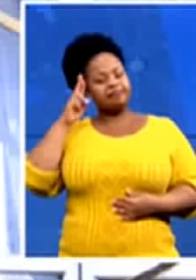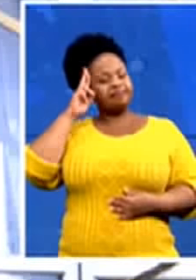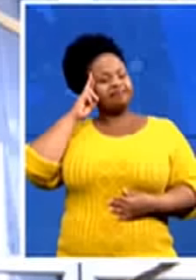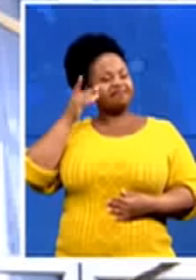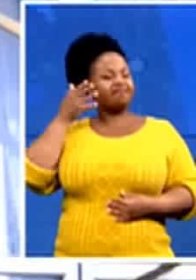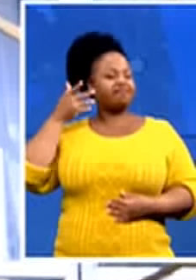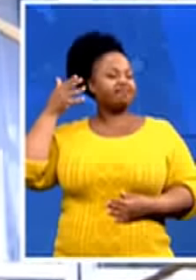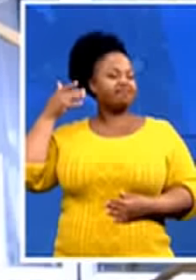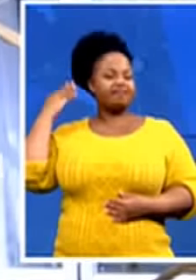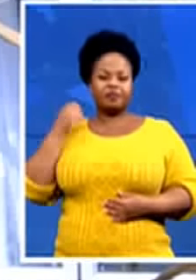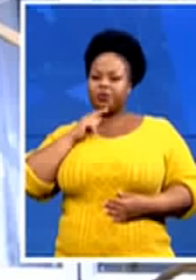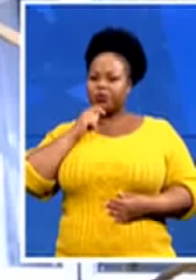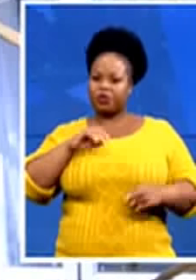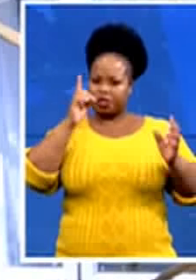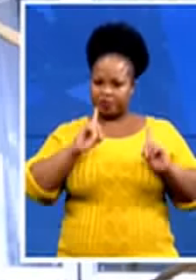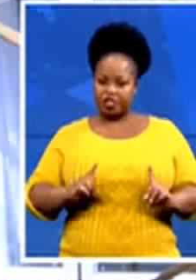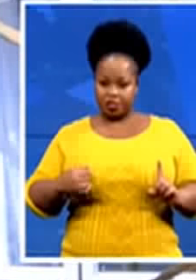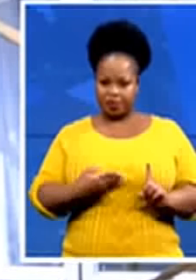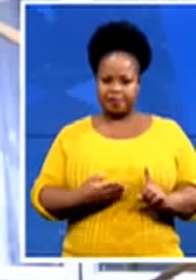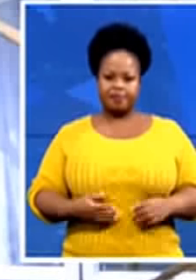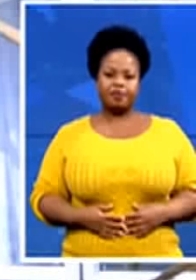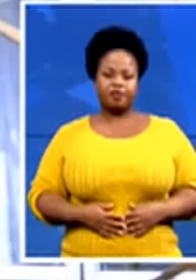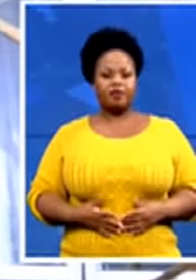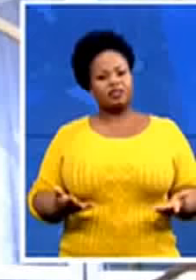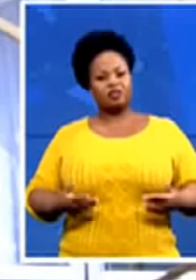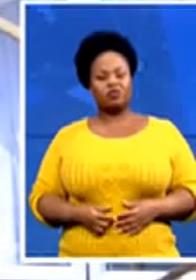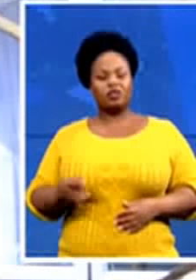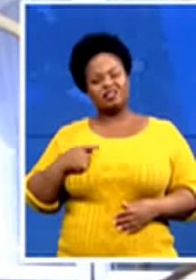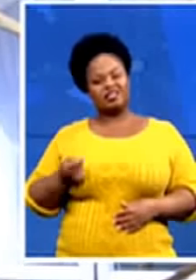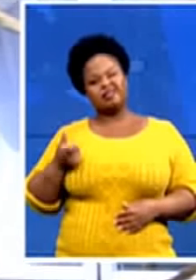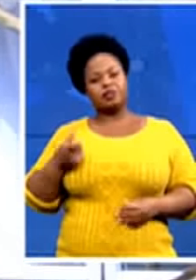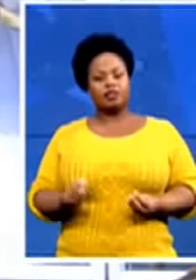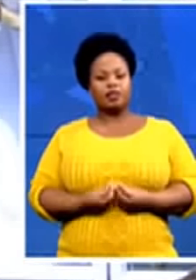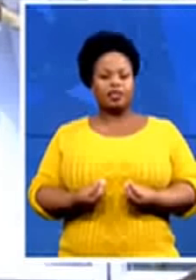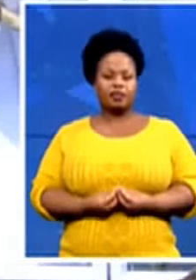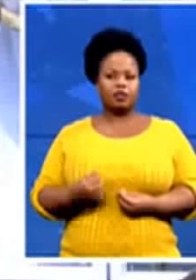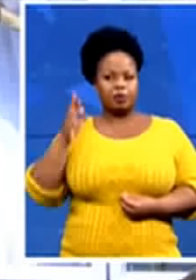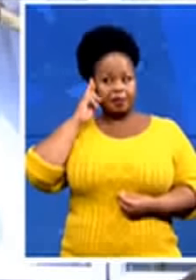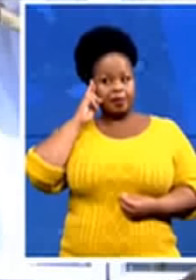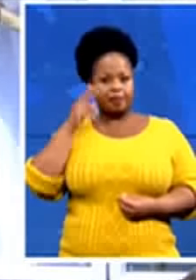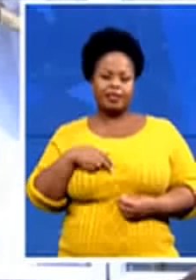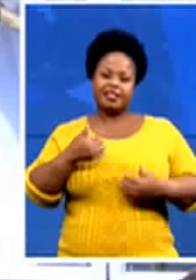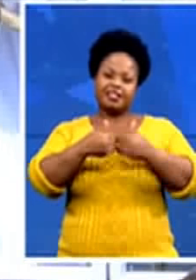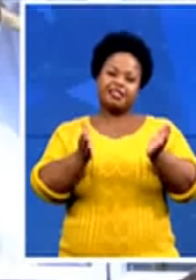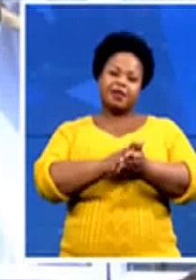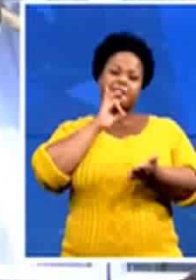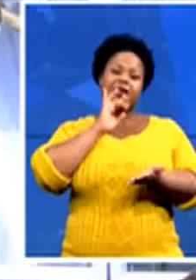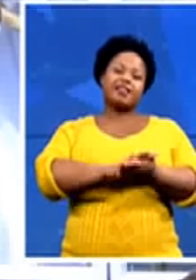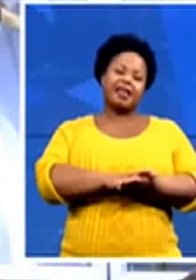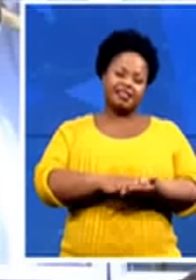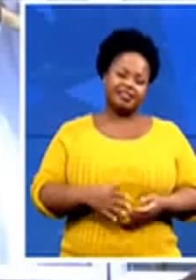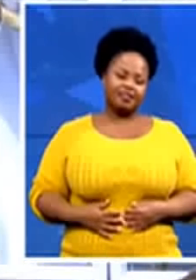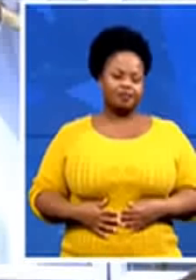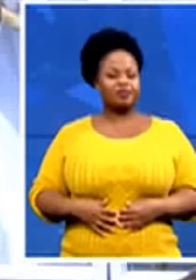him it's just small things that he now recounts the birthdays whenever they had a